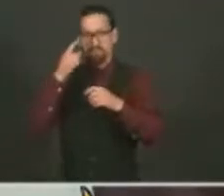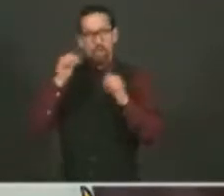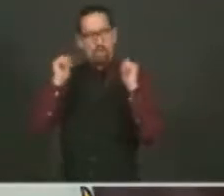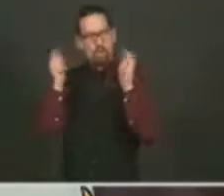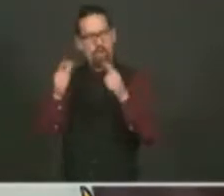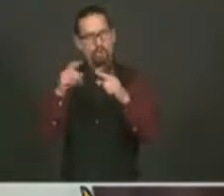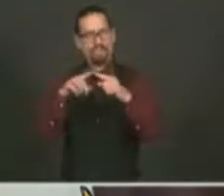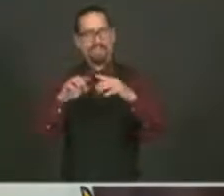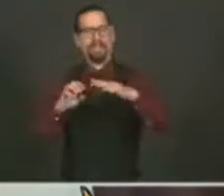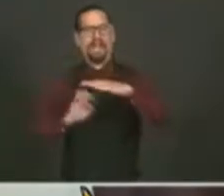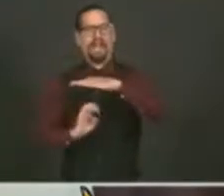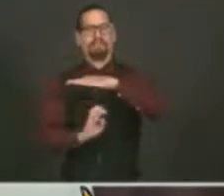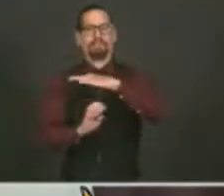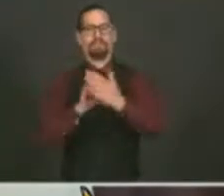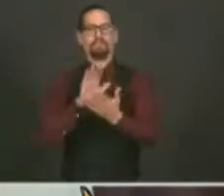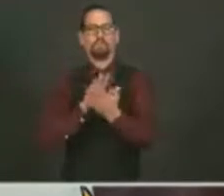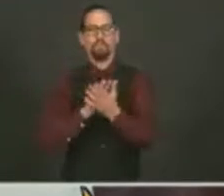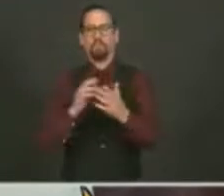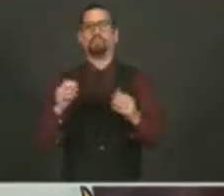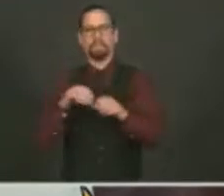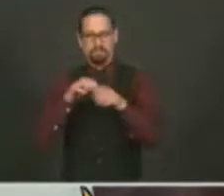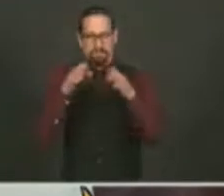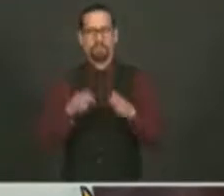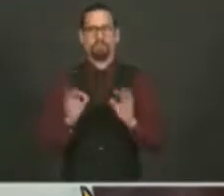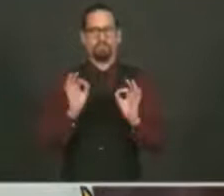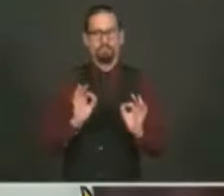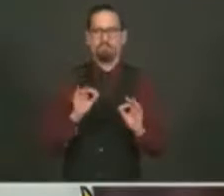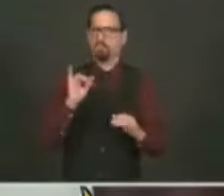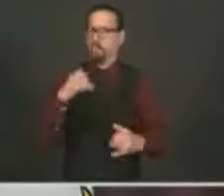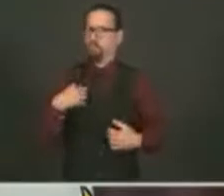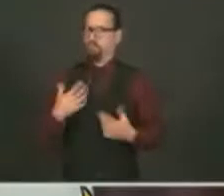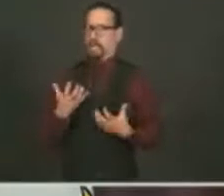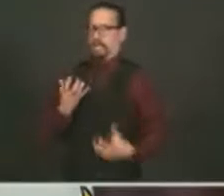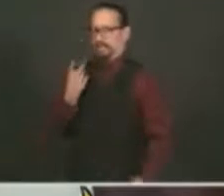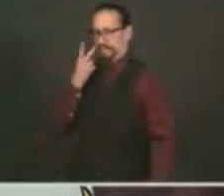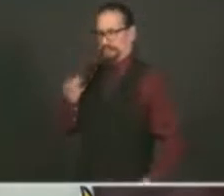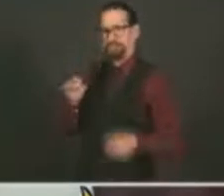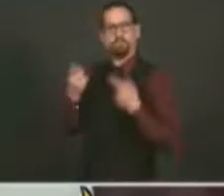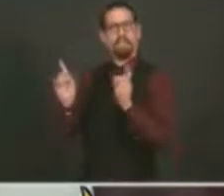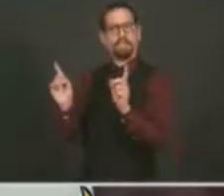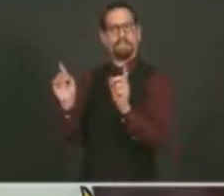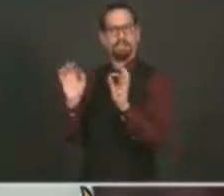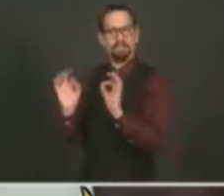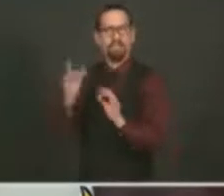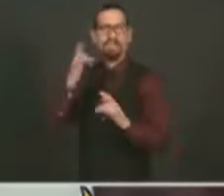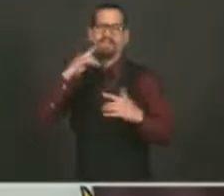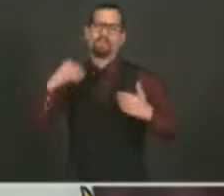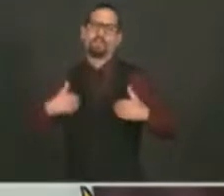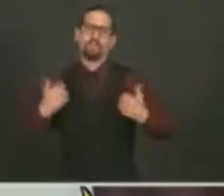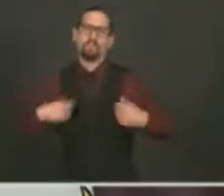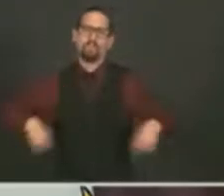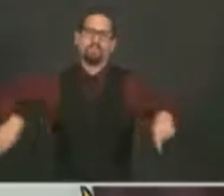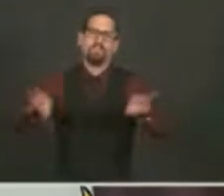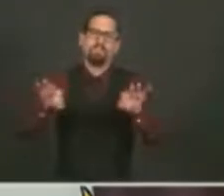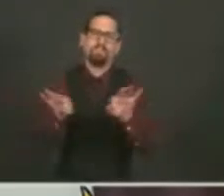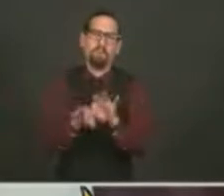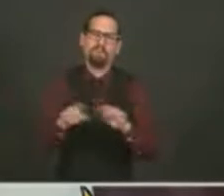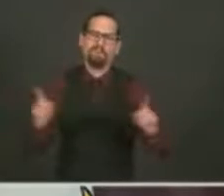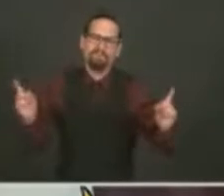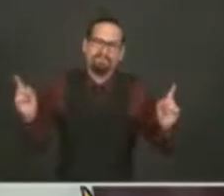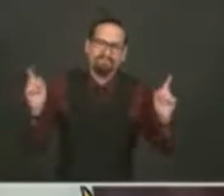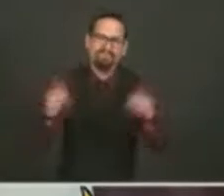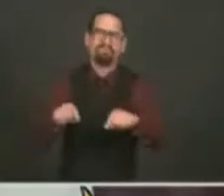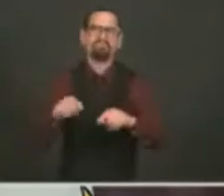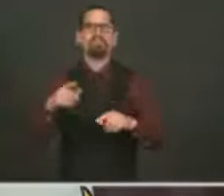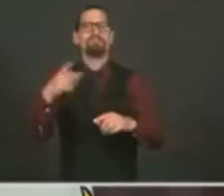that has been happening. That's exactly what we want to see. Our youngest learners, kids with learning